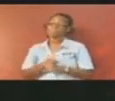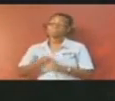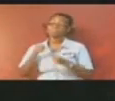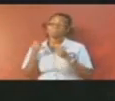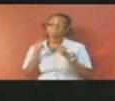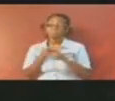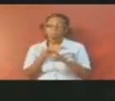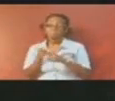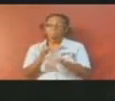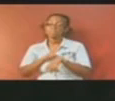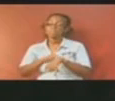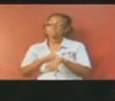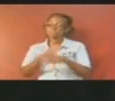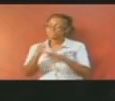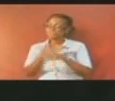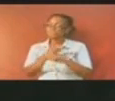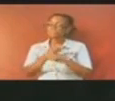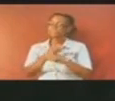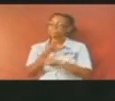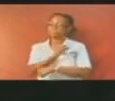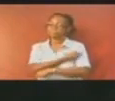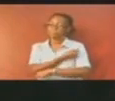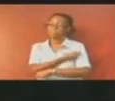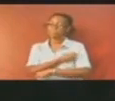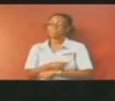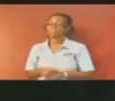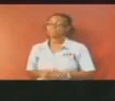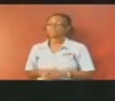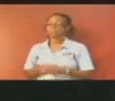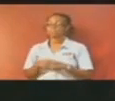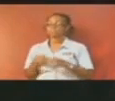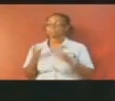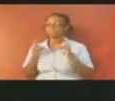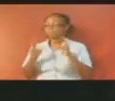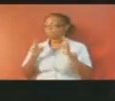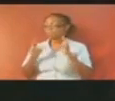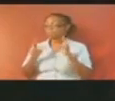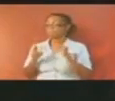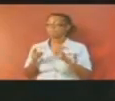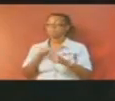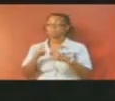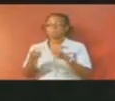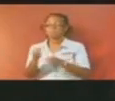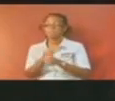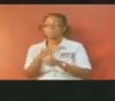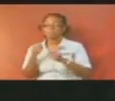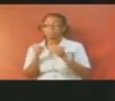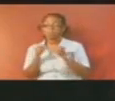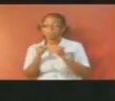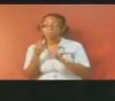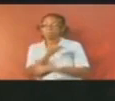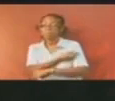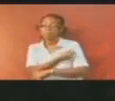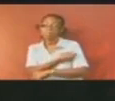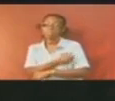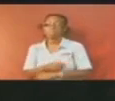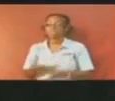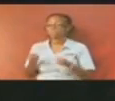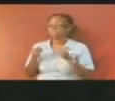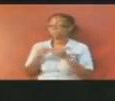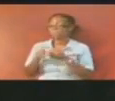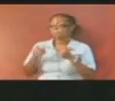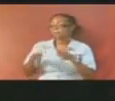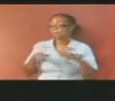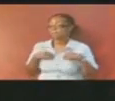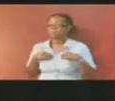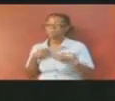in Trinidad and Tobago towards a point where we can get that vaccine out as quickly as we can. We are relying on the public to accept it and take